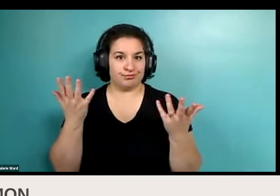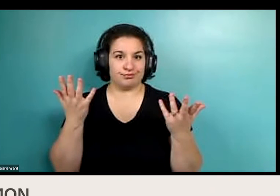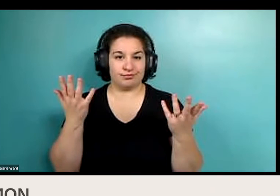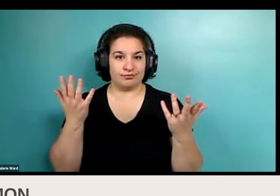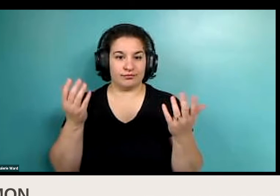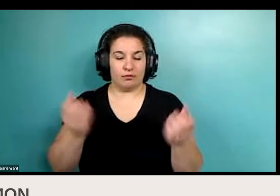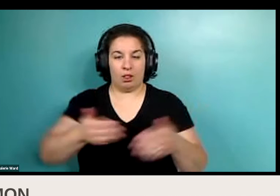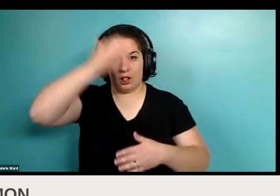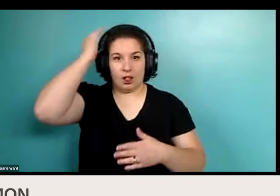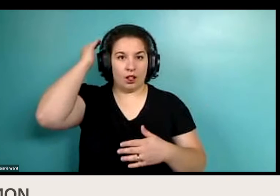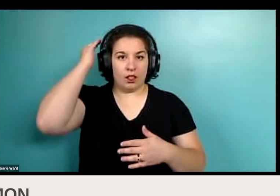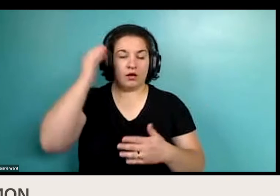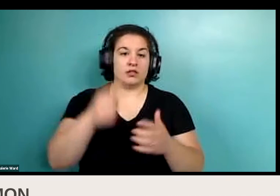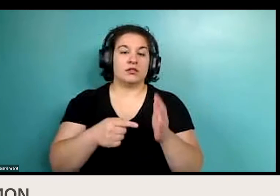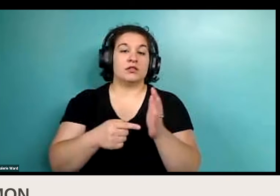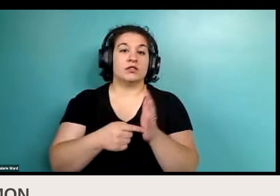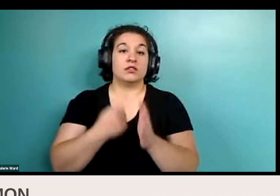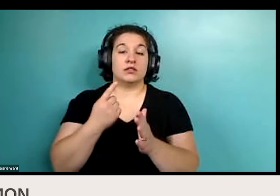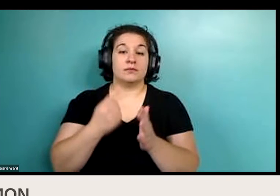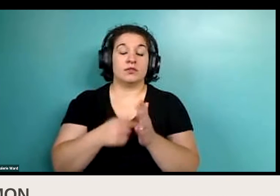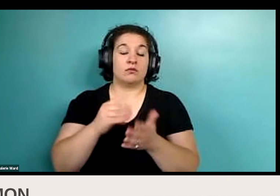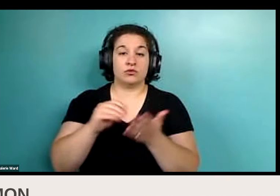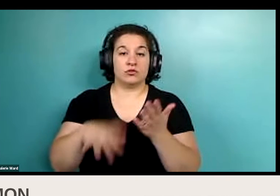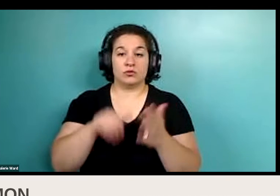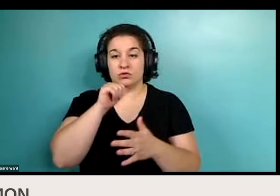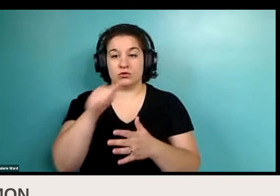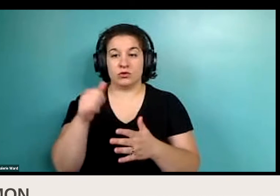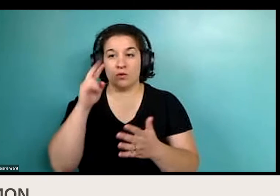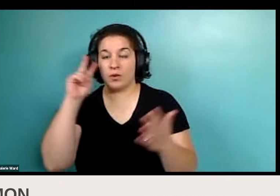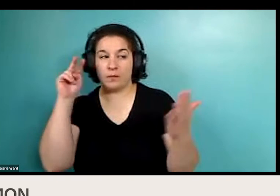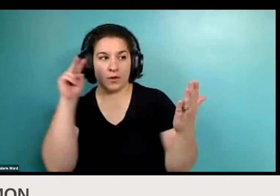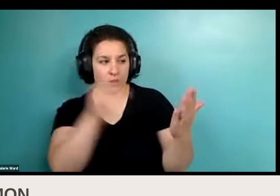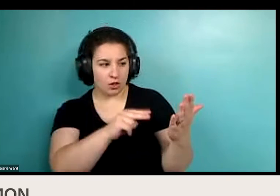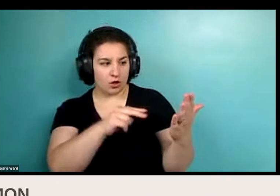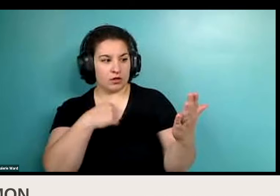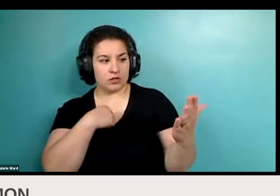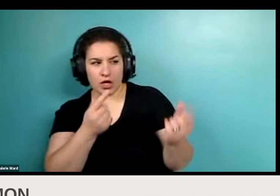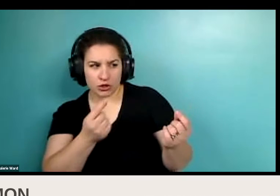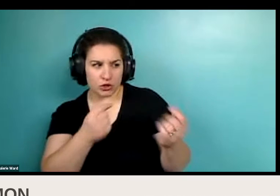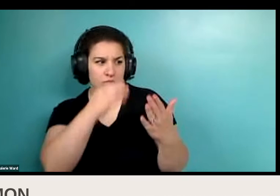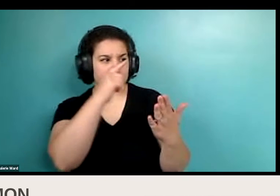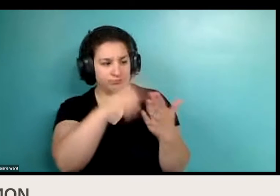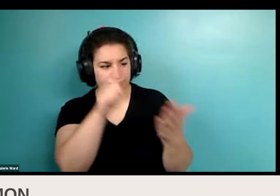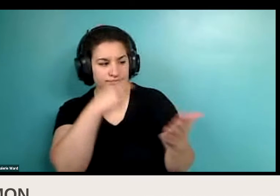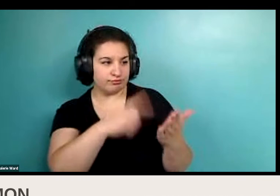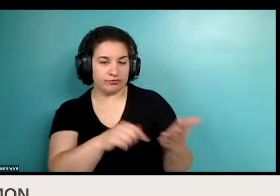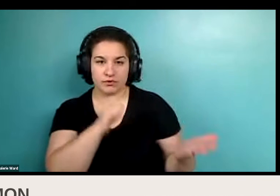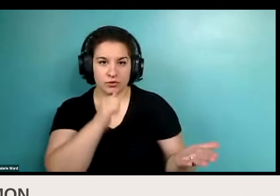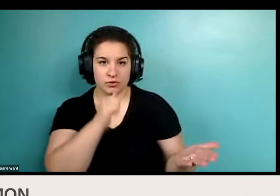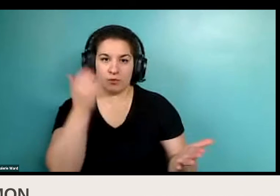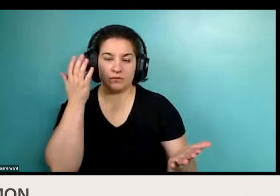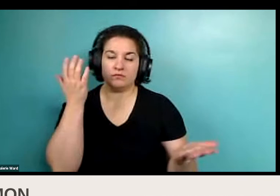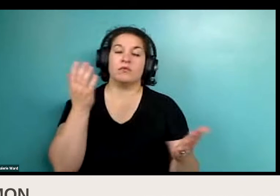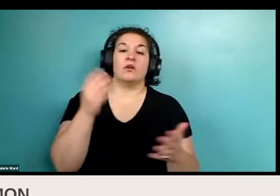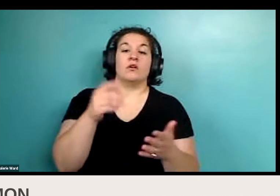being asked of them, especially when they are hurrying to get an assignment done. Students fail to understand the